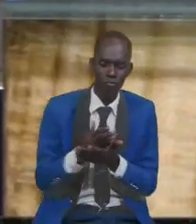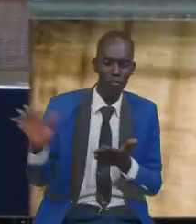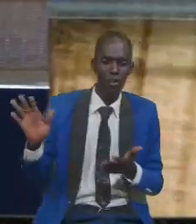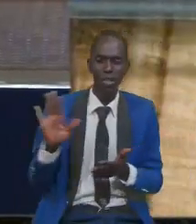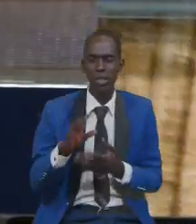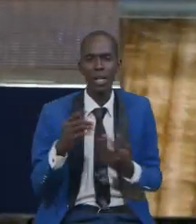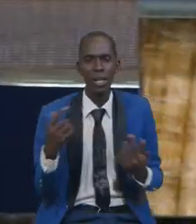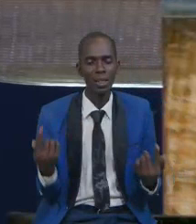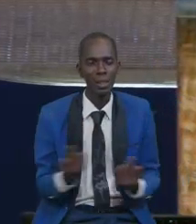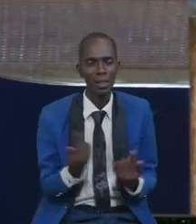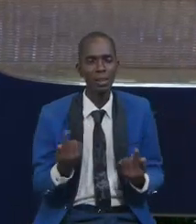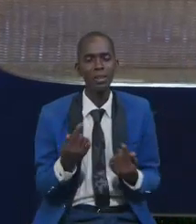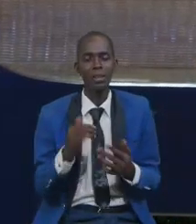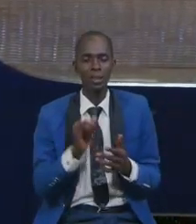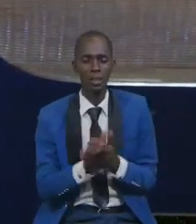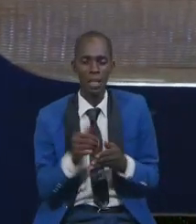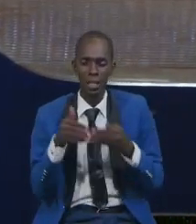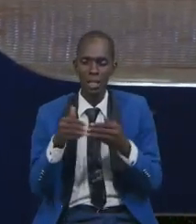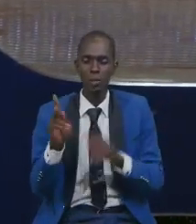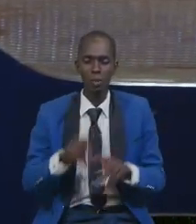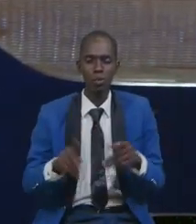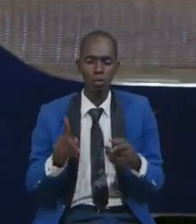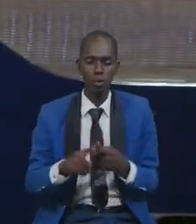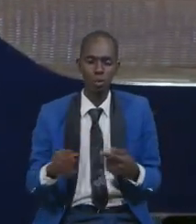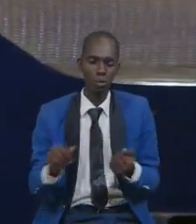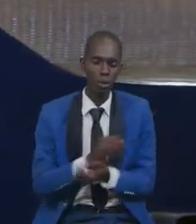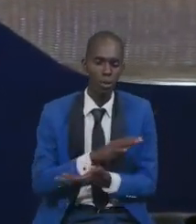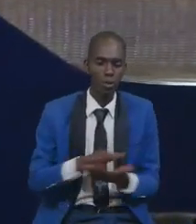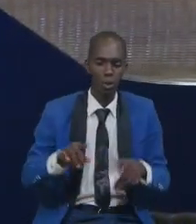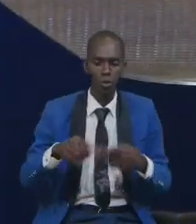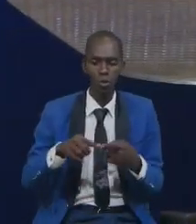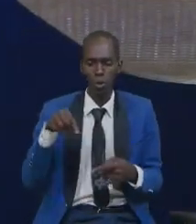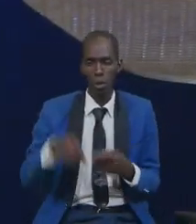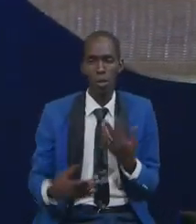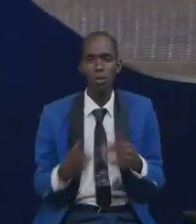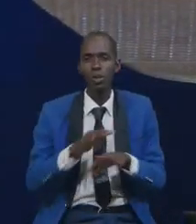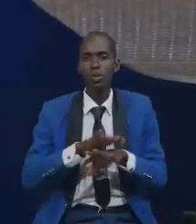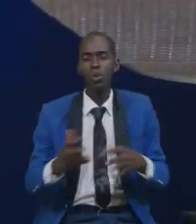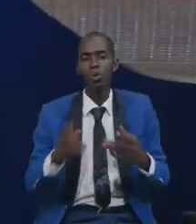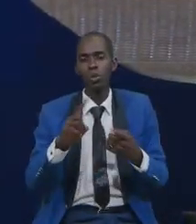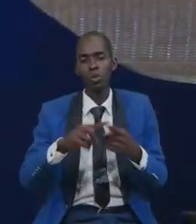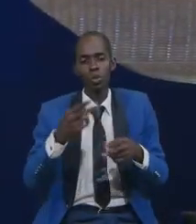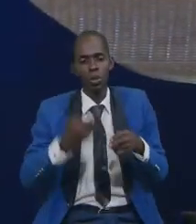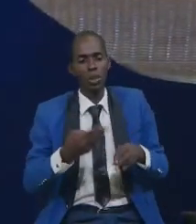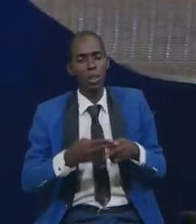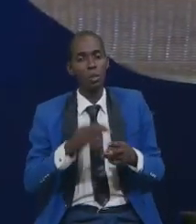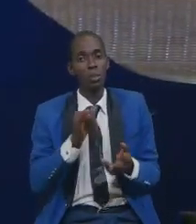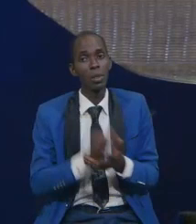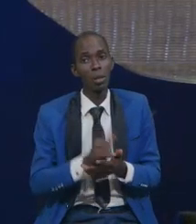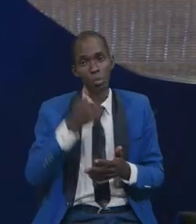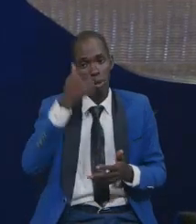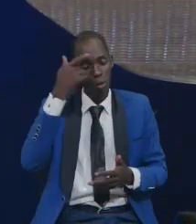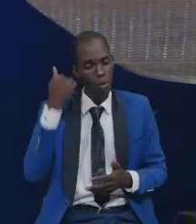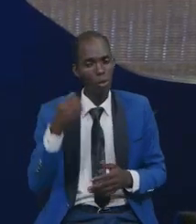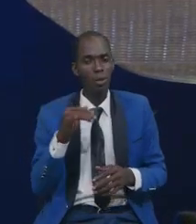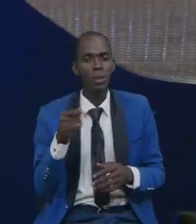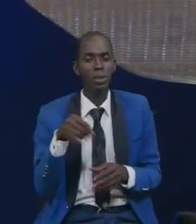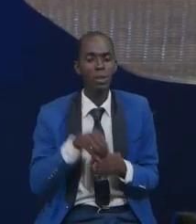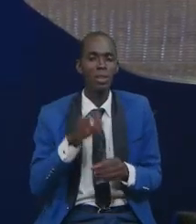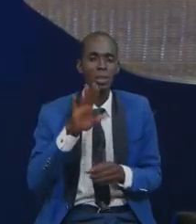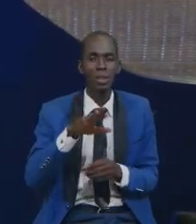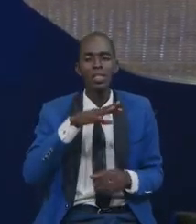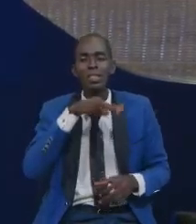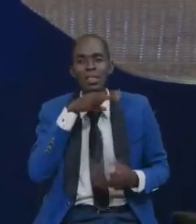make people to perish and to go to hell. They don't want you to mention that because it's their dainty sin, it's